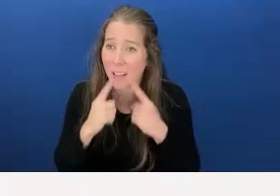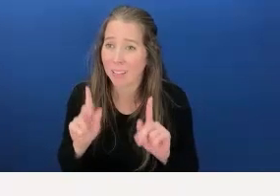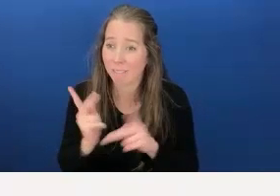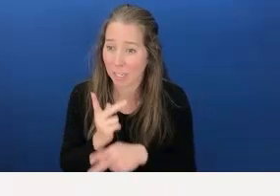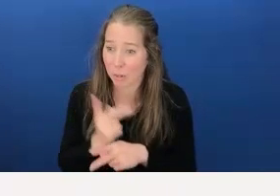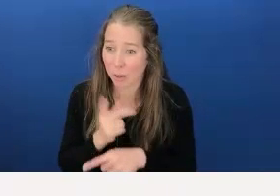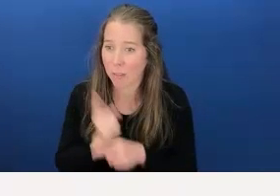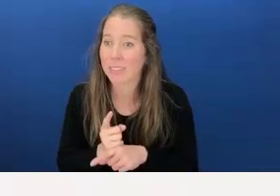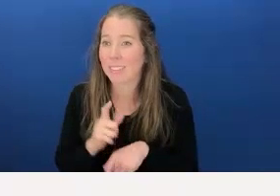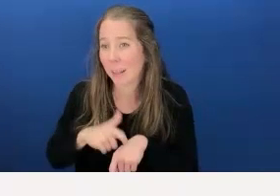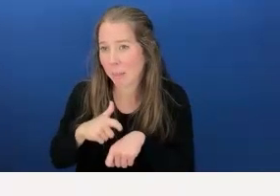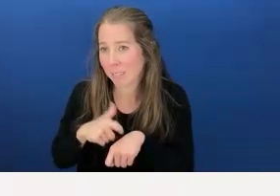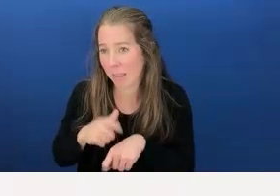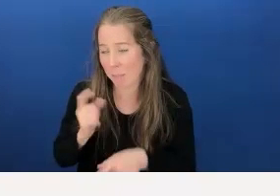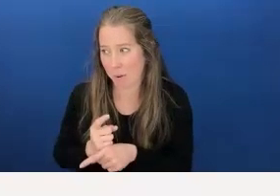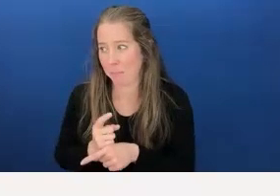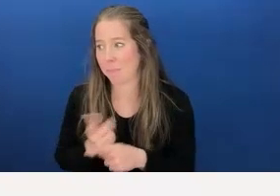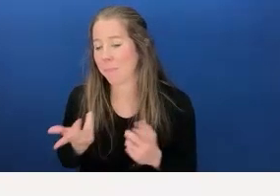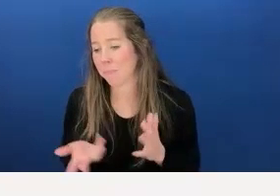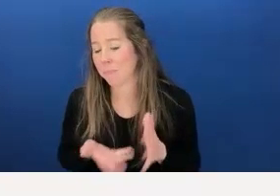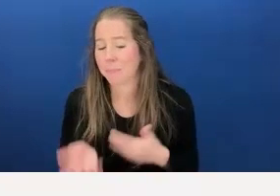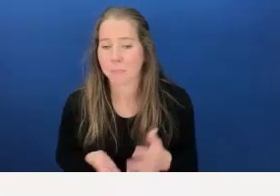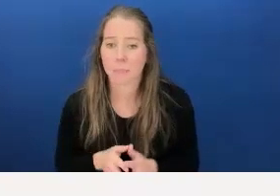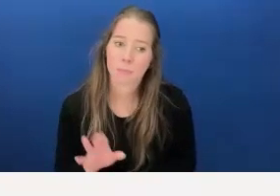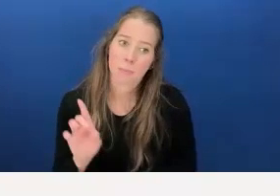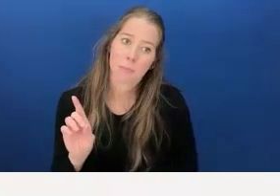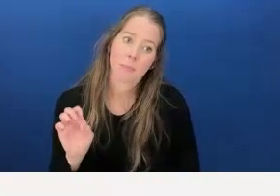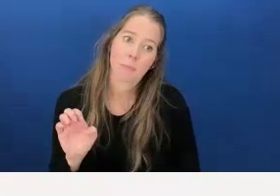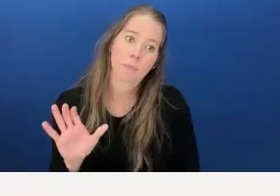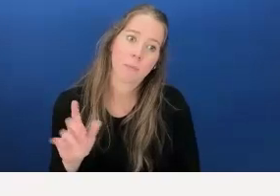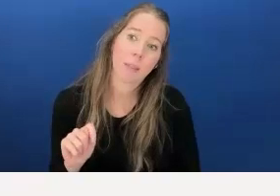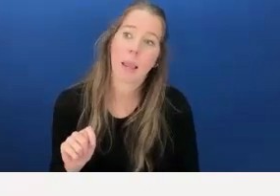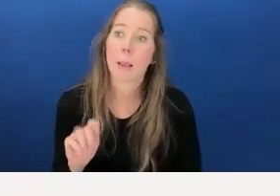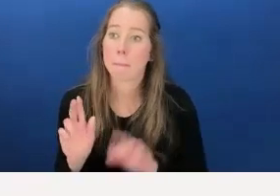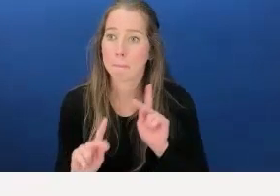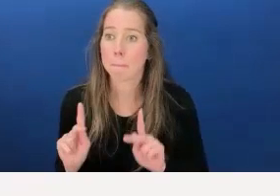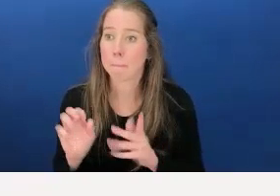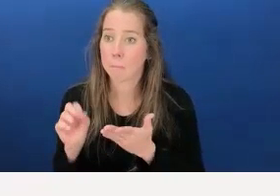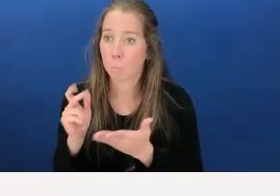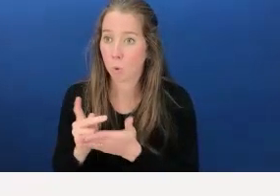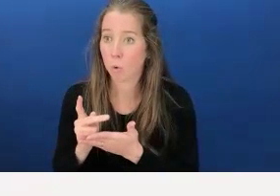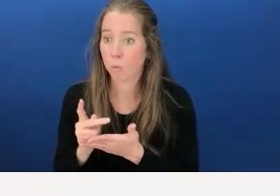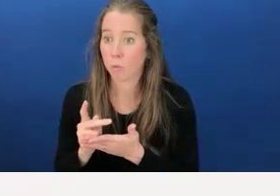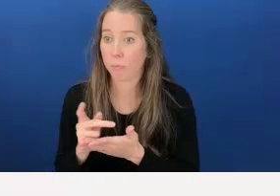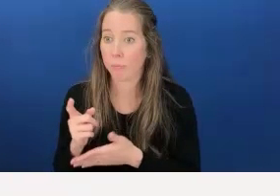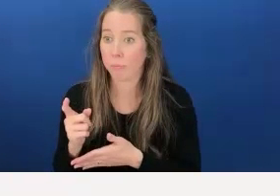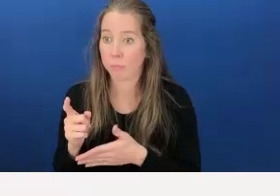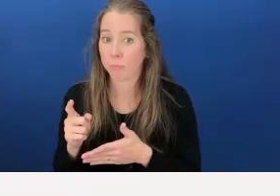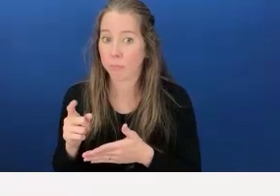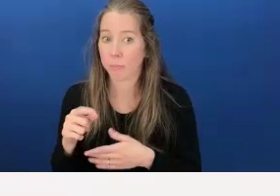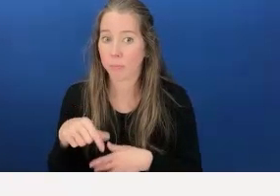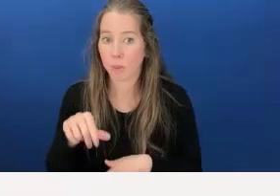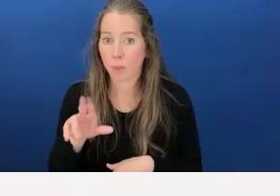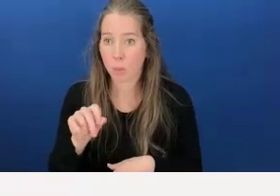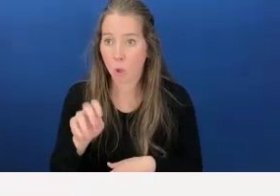It's just gonna take a little bit, but so when the DECT folks approve the quote and the classes,